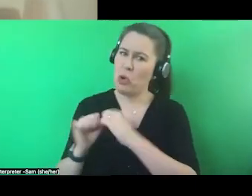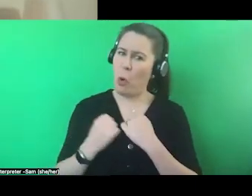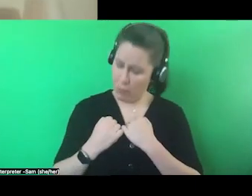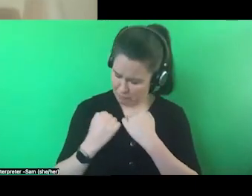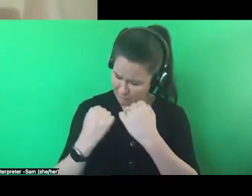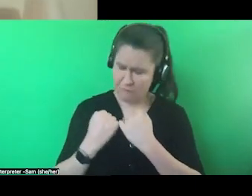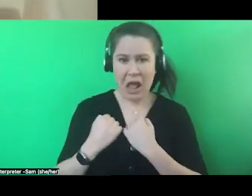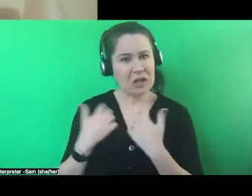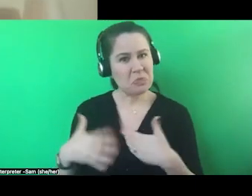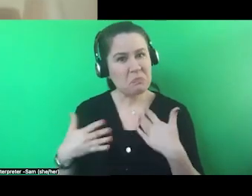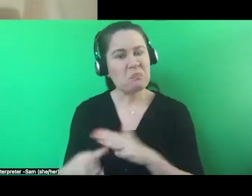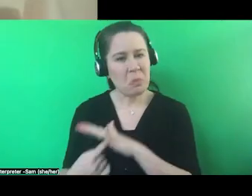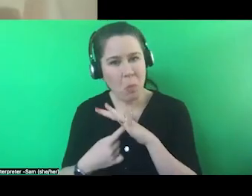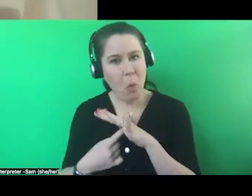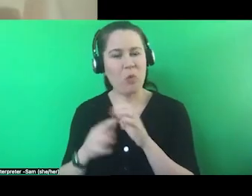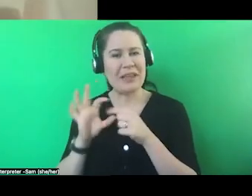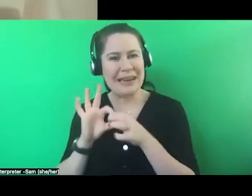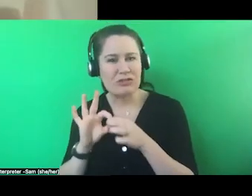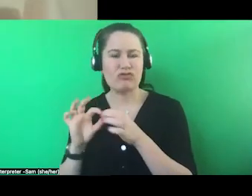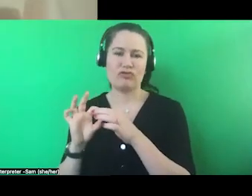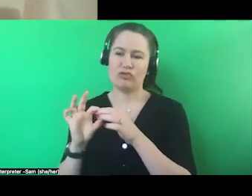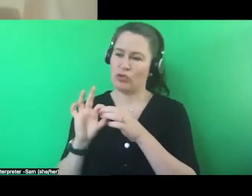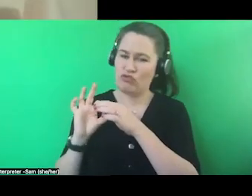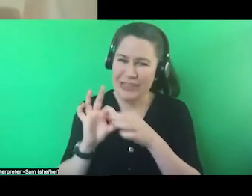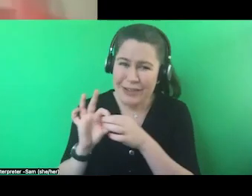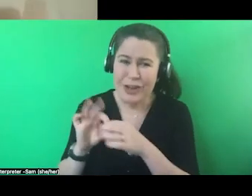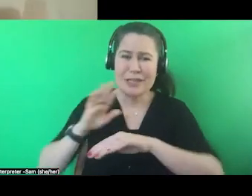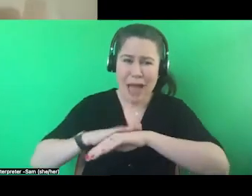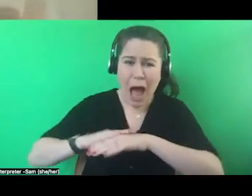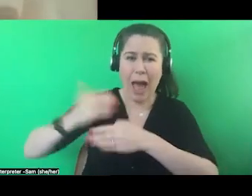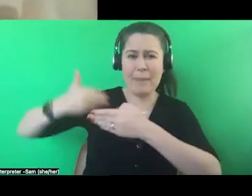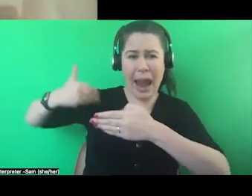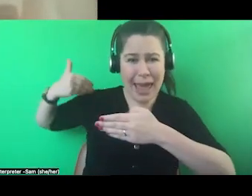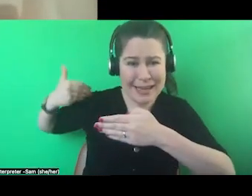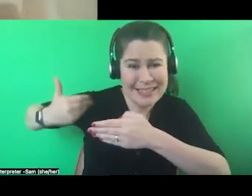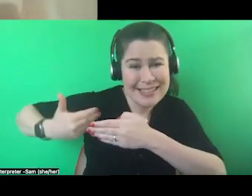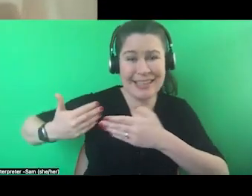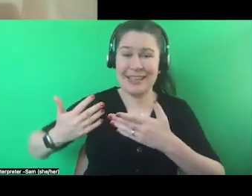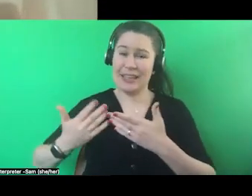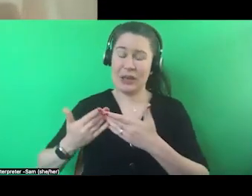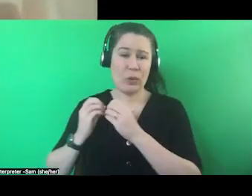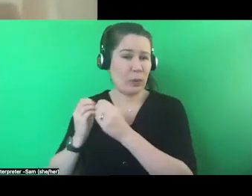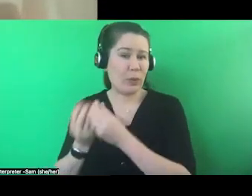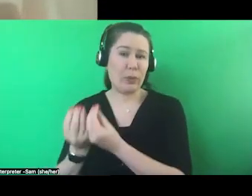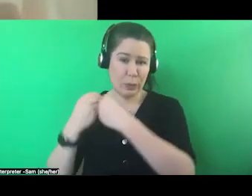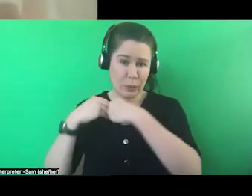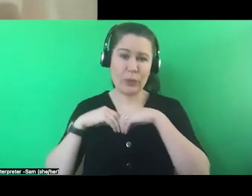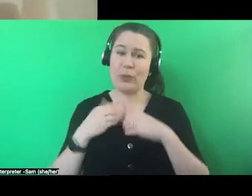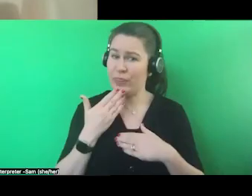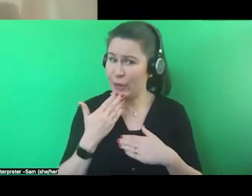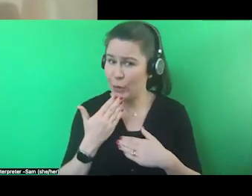reflection about relations, about time and legacy. Se vuoi So, aggiungere qualcosa, Chiara, would you like to